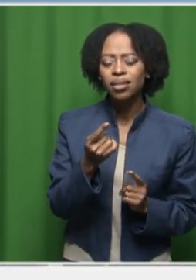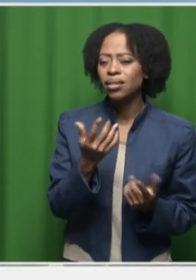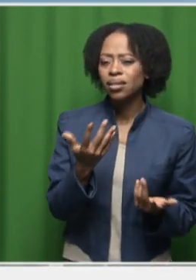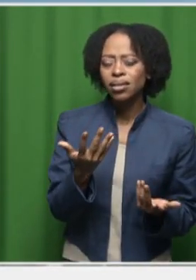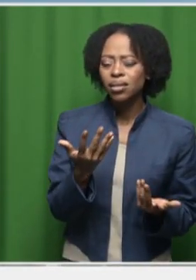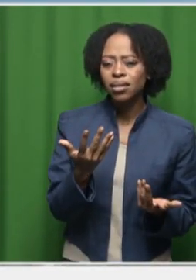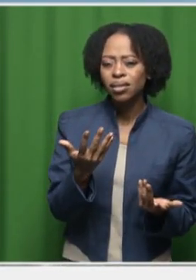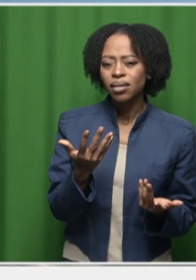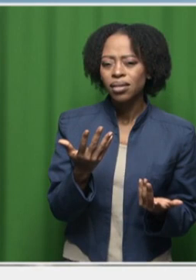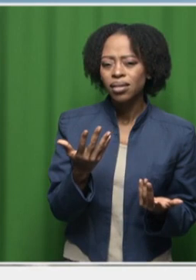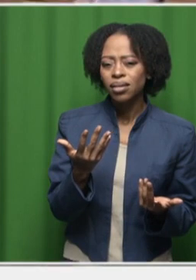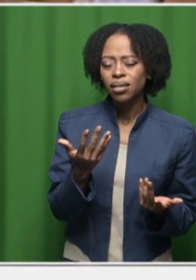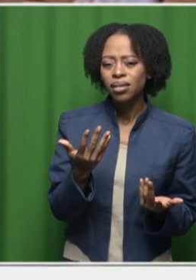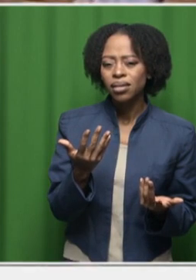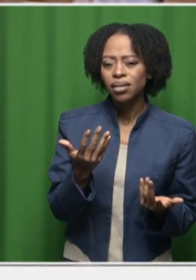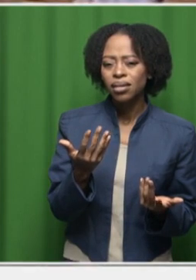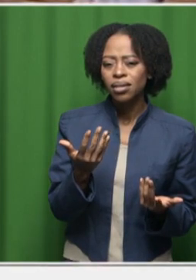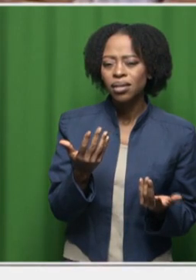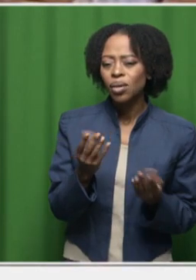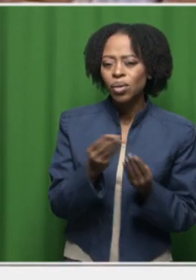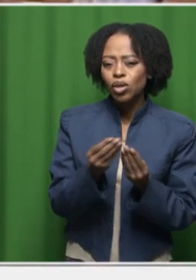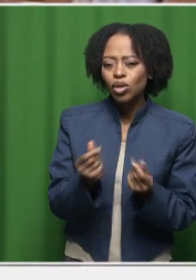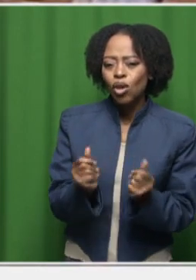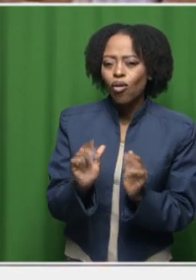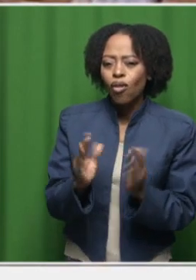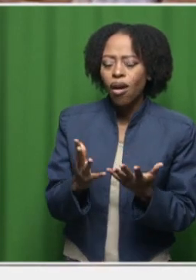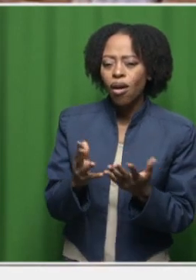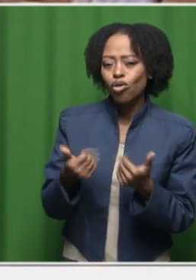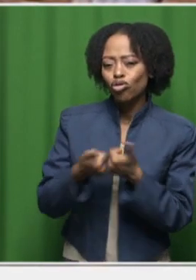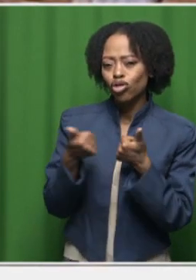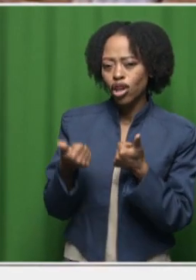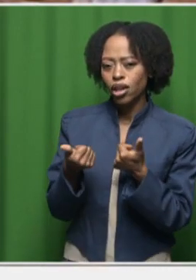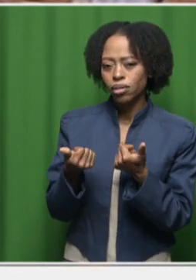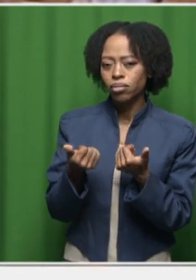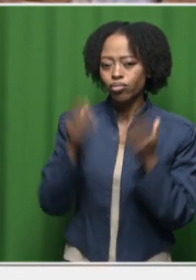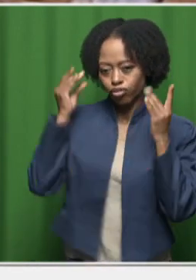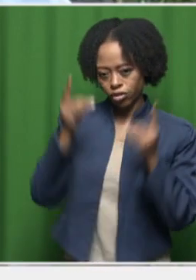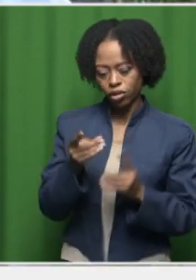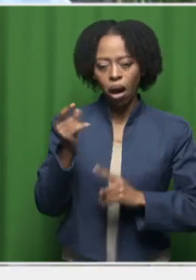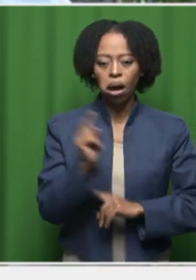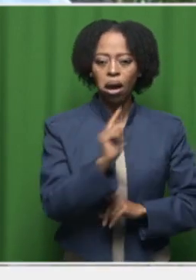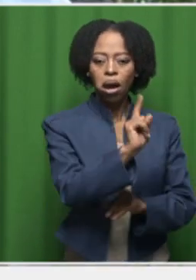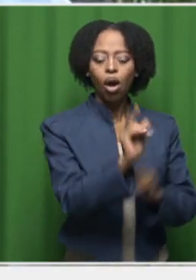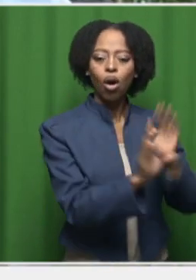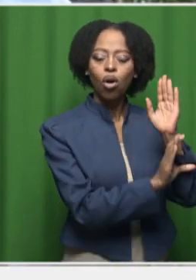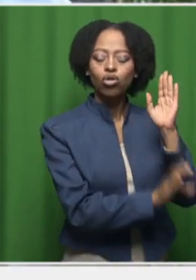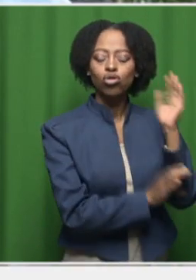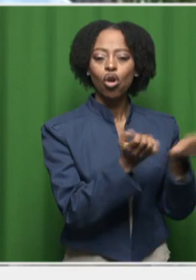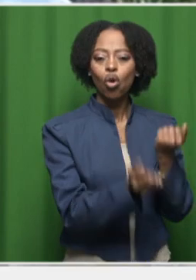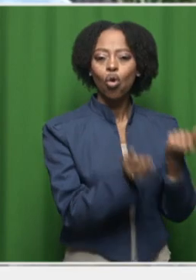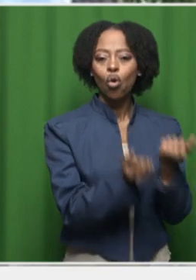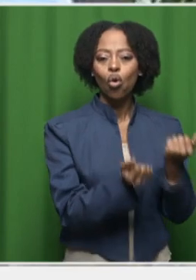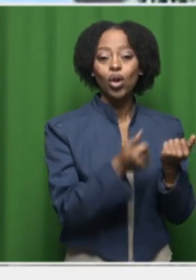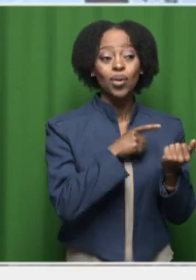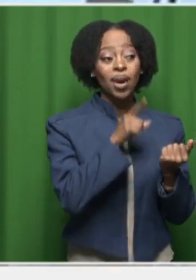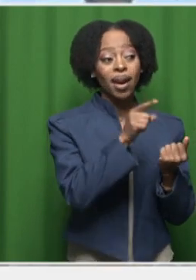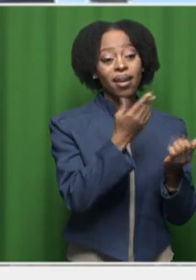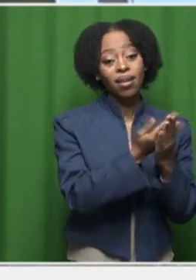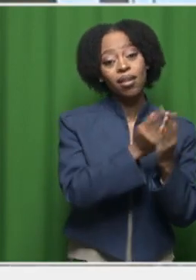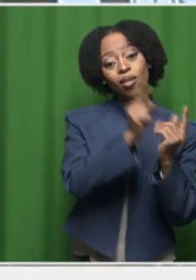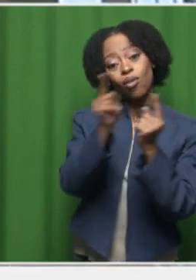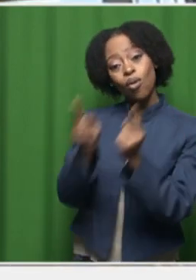ourselves having no other avenue but to approach the Concourse to assist us in directing the president in doing